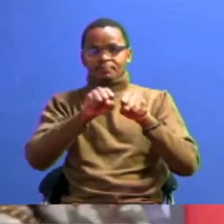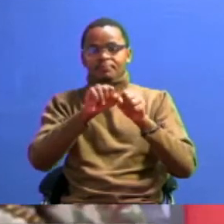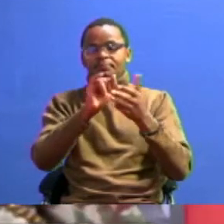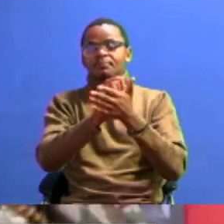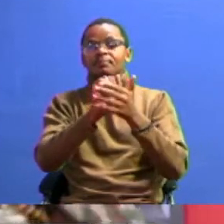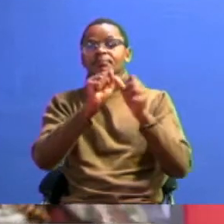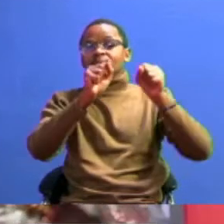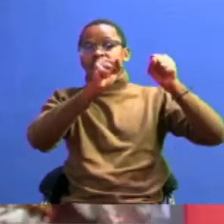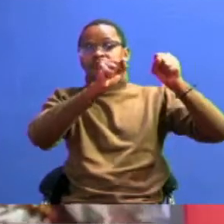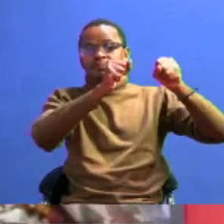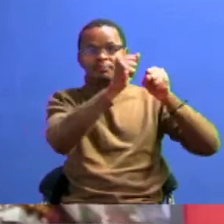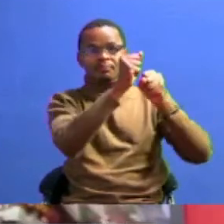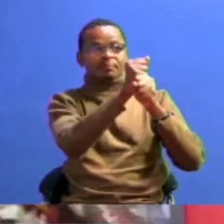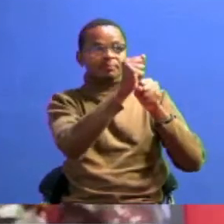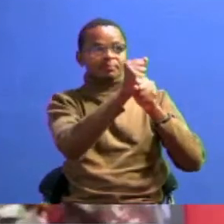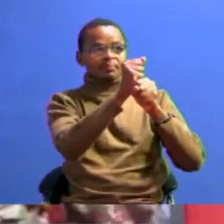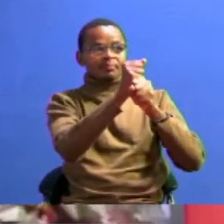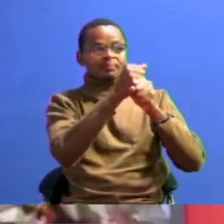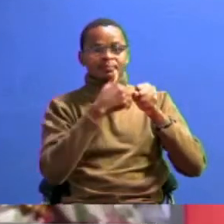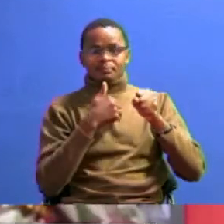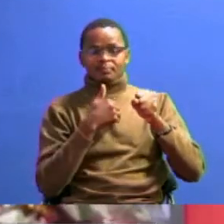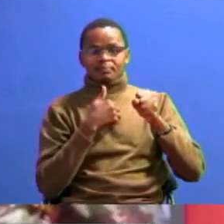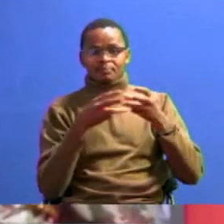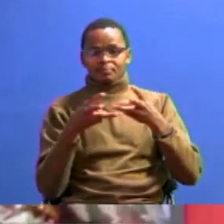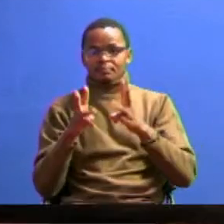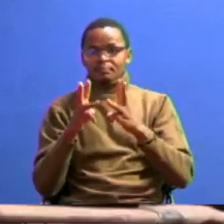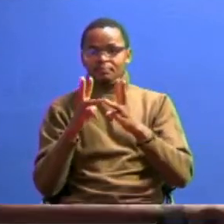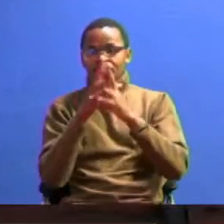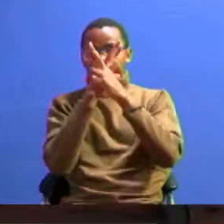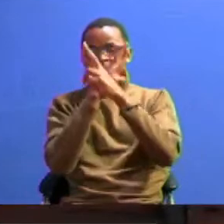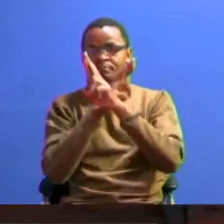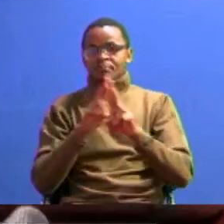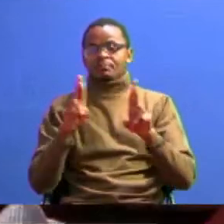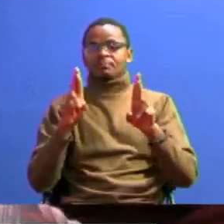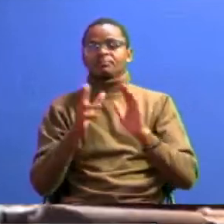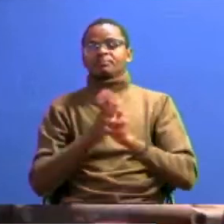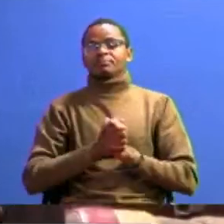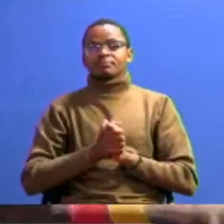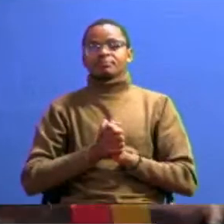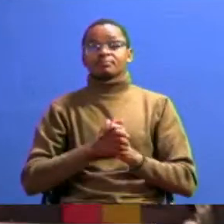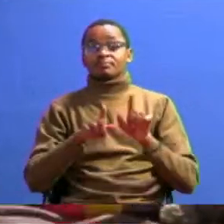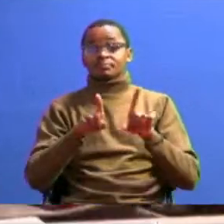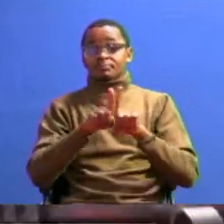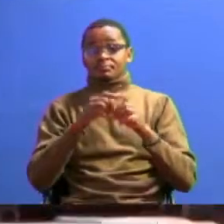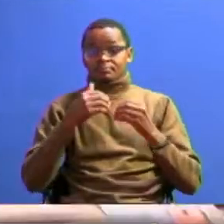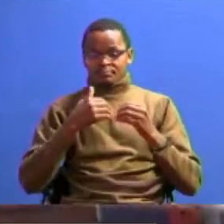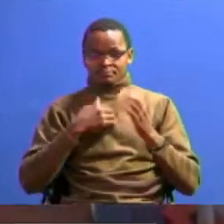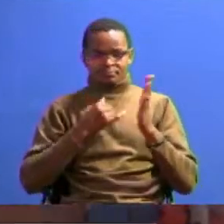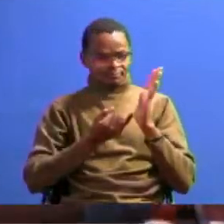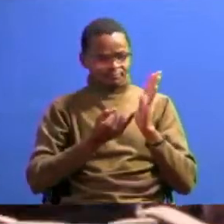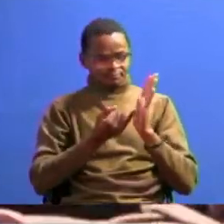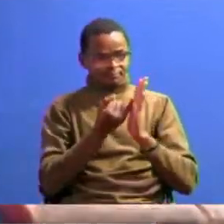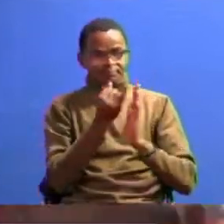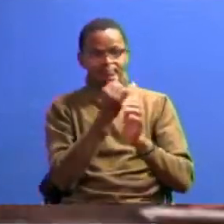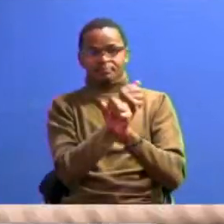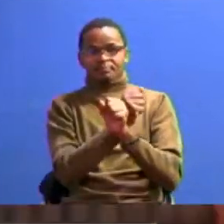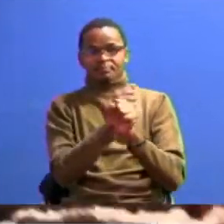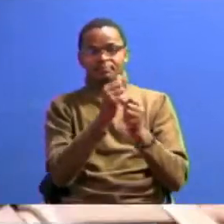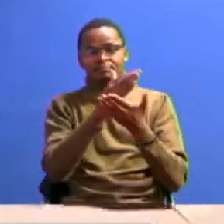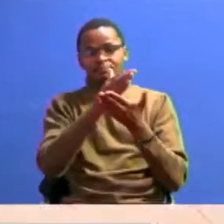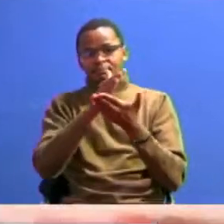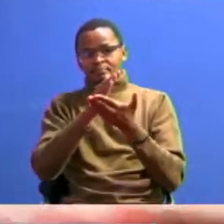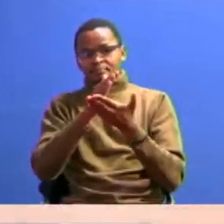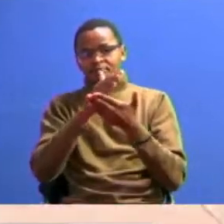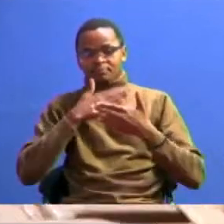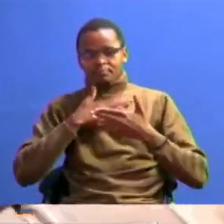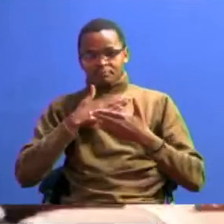muweze kufanya kazi mkiwa na njia ya heshima. There has been a rise in insecurity in some parts of